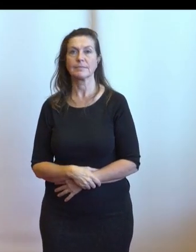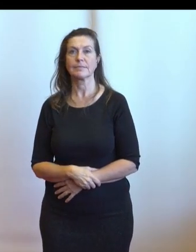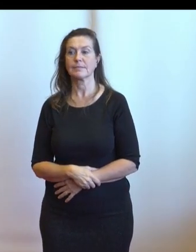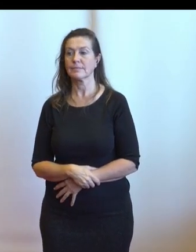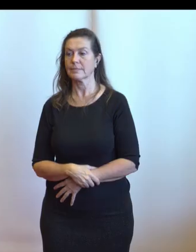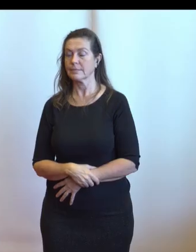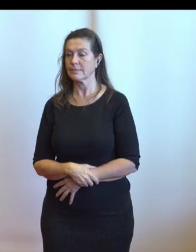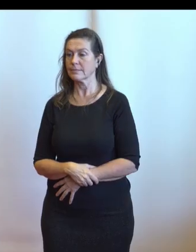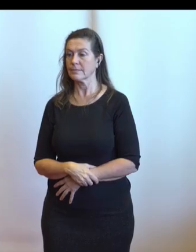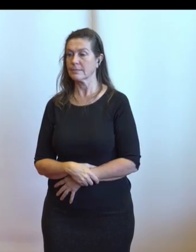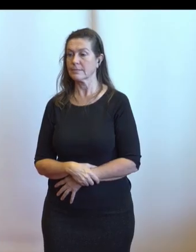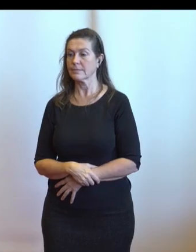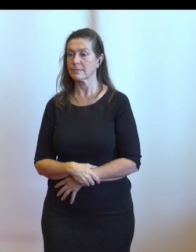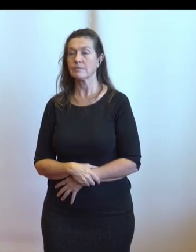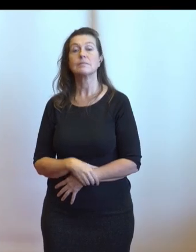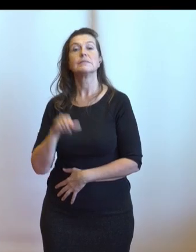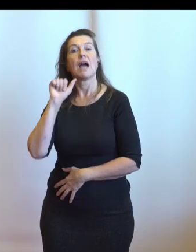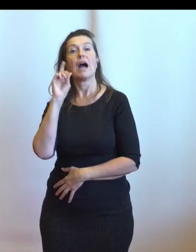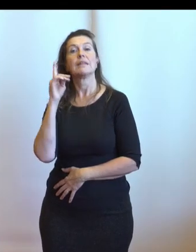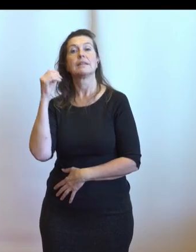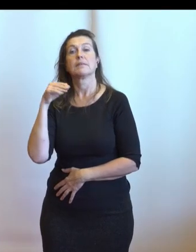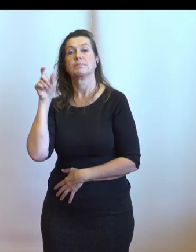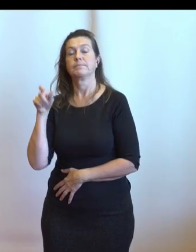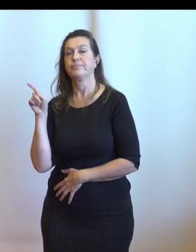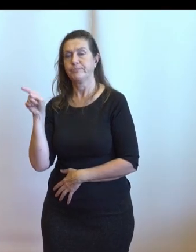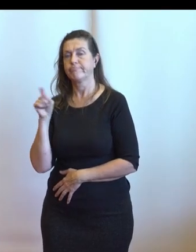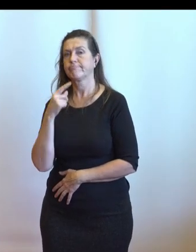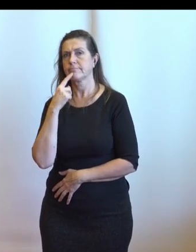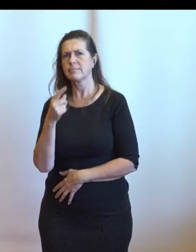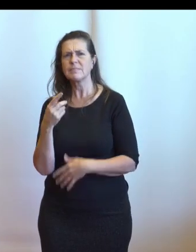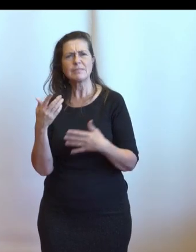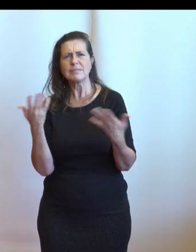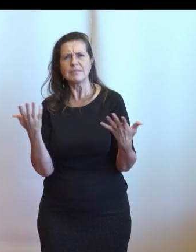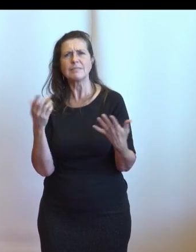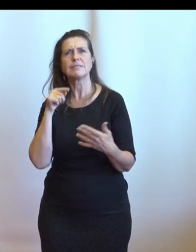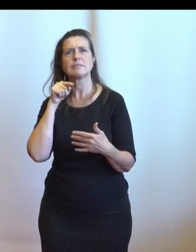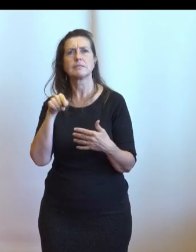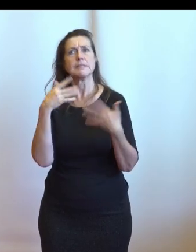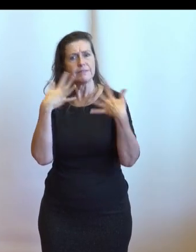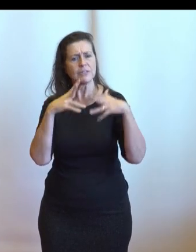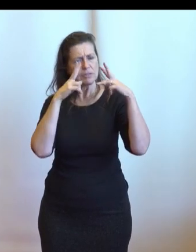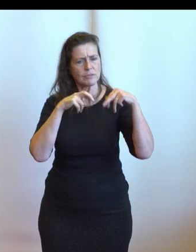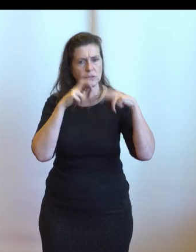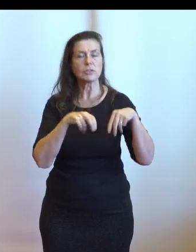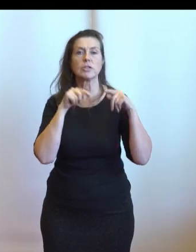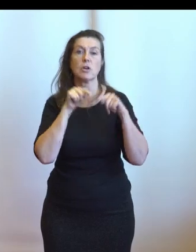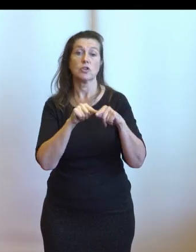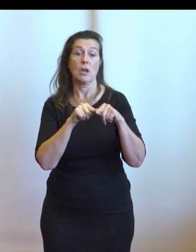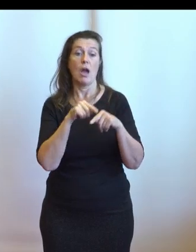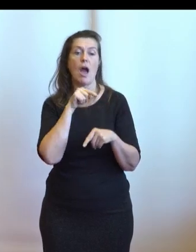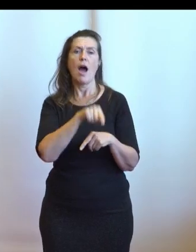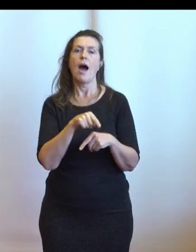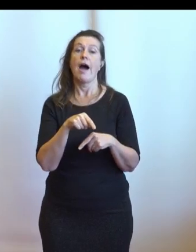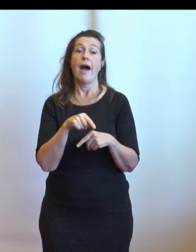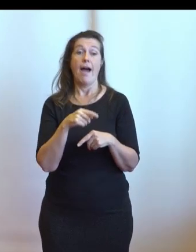Just on that, I was wondering, has anyone been doing studies looking at productivity or efficiency